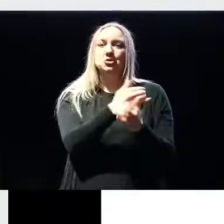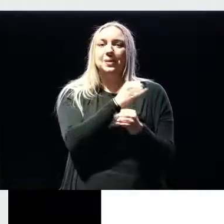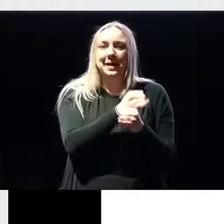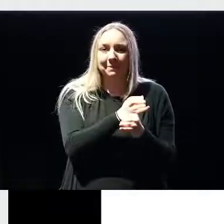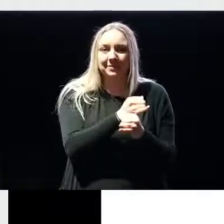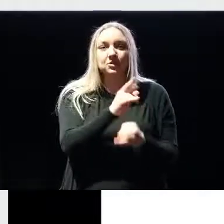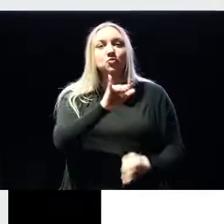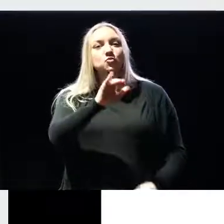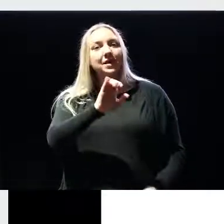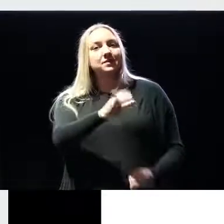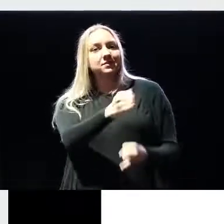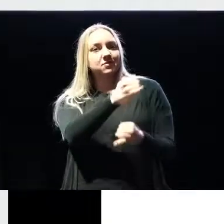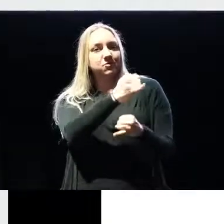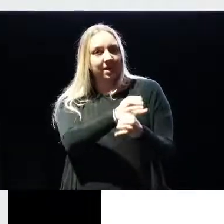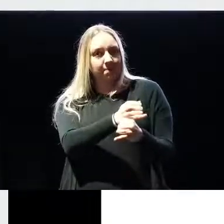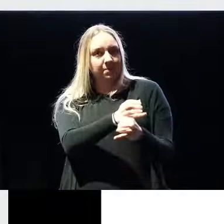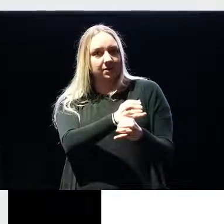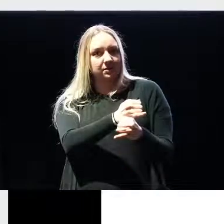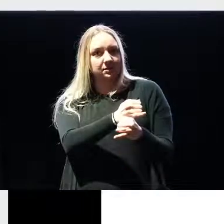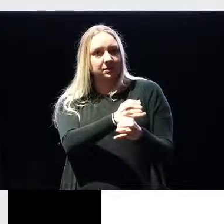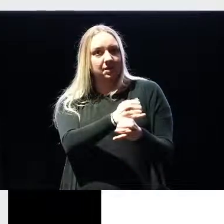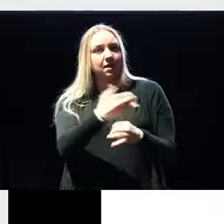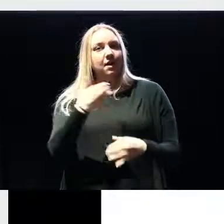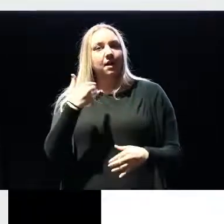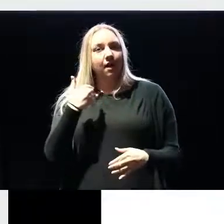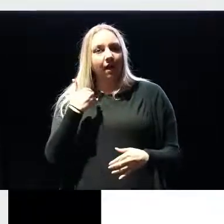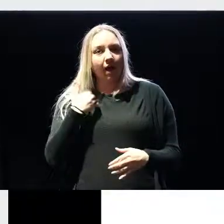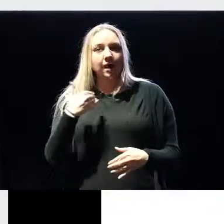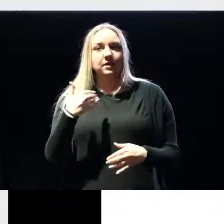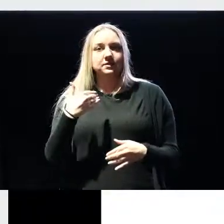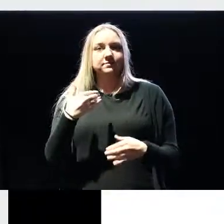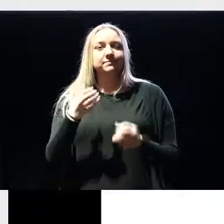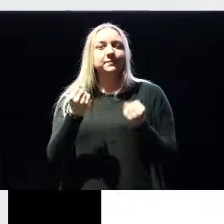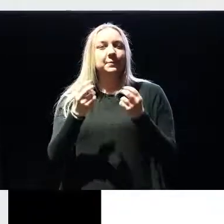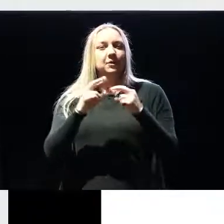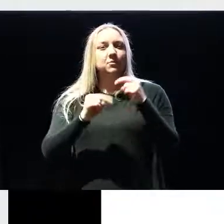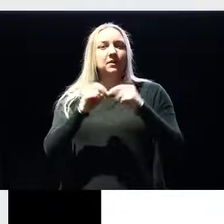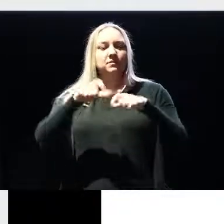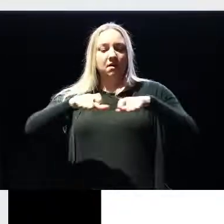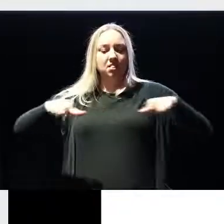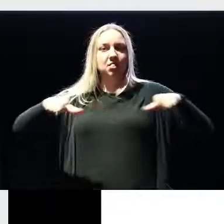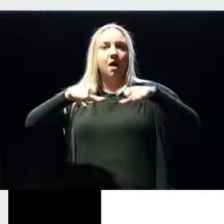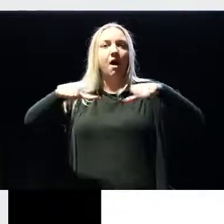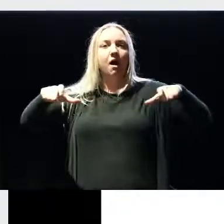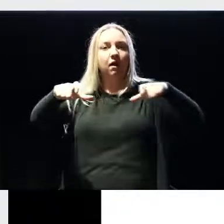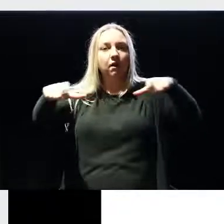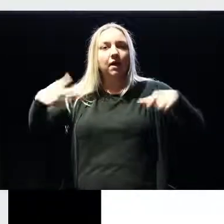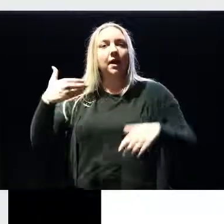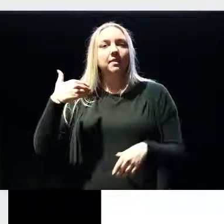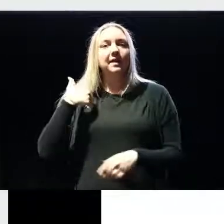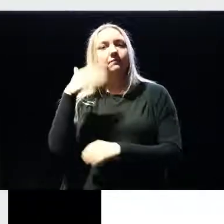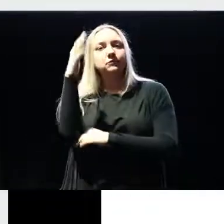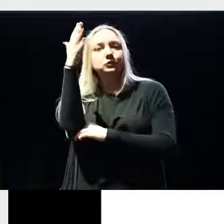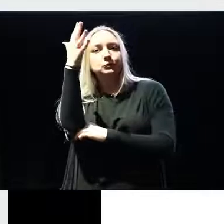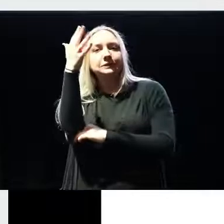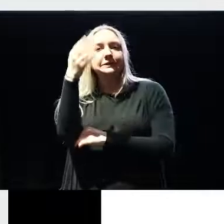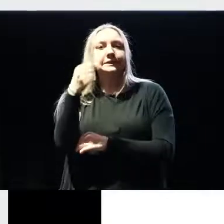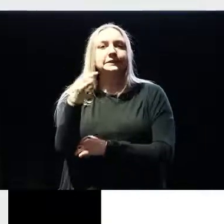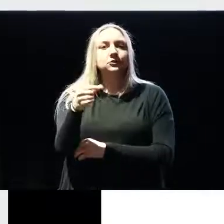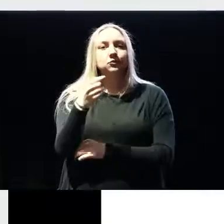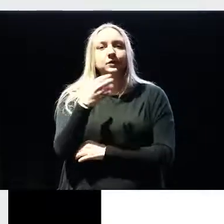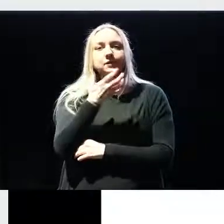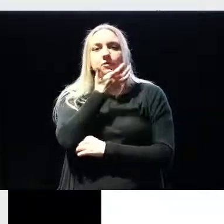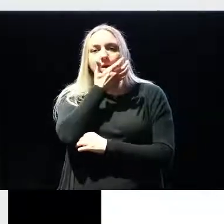is made of a series of generally long linear buildings with green spaces in between. Those